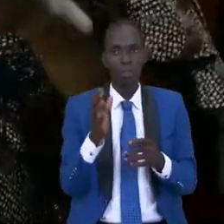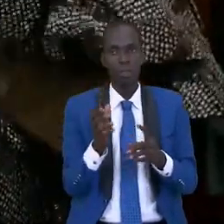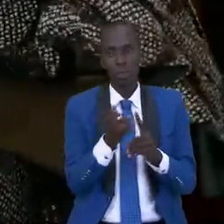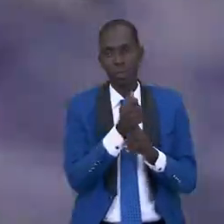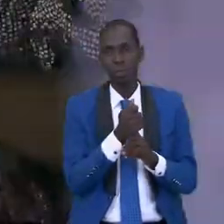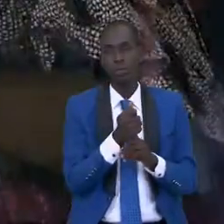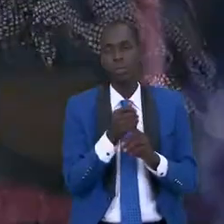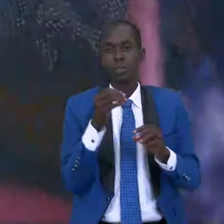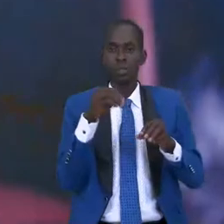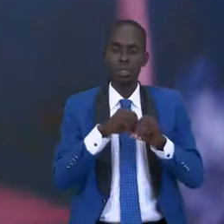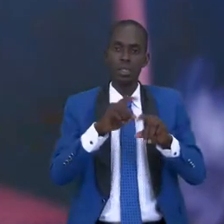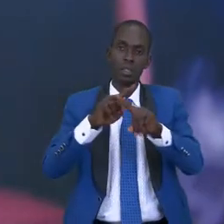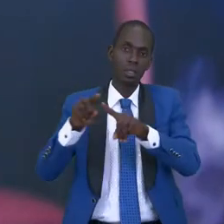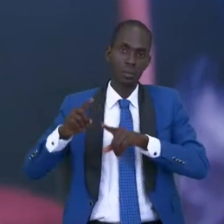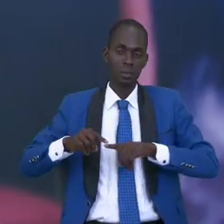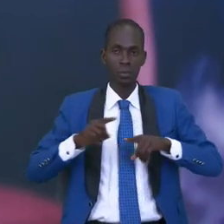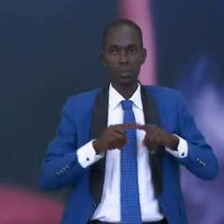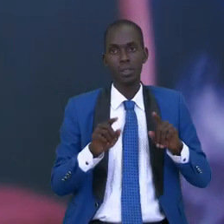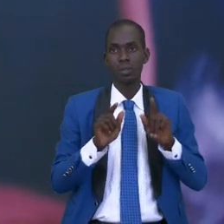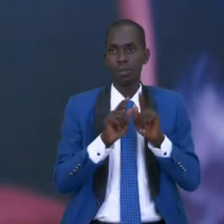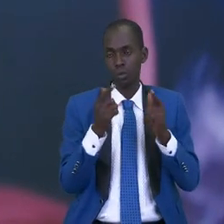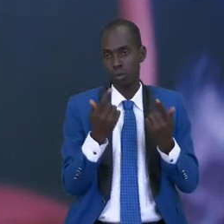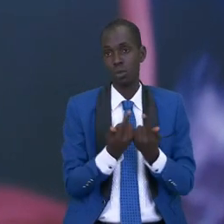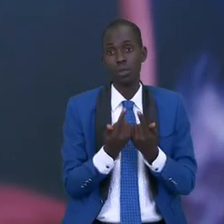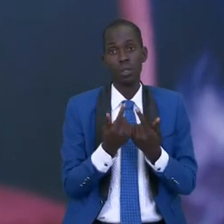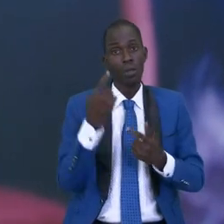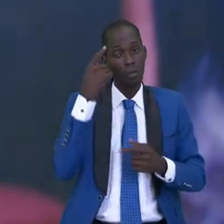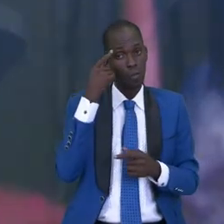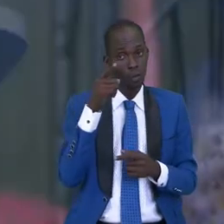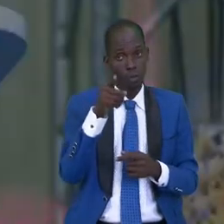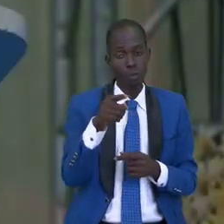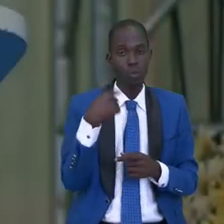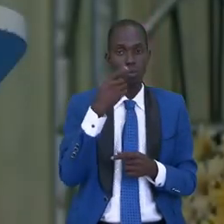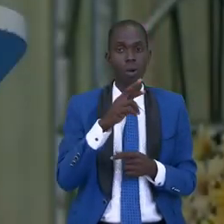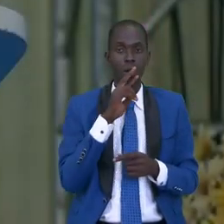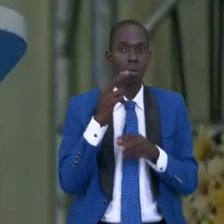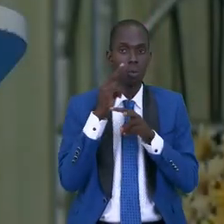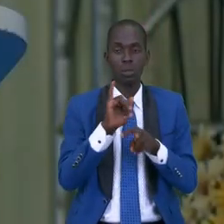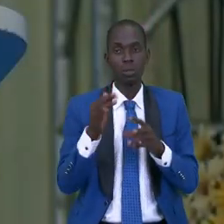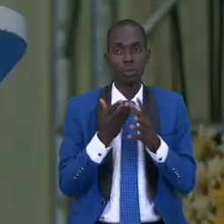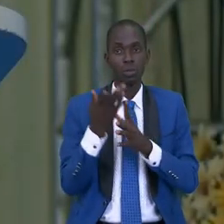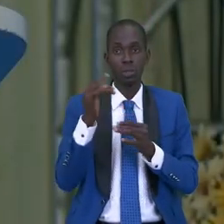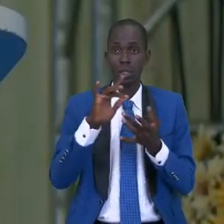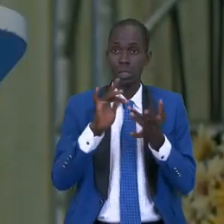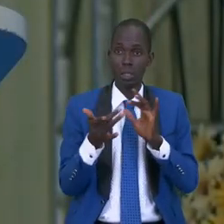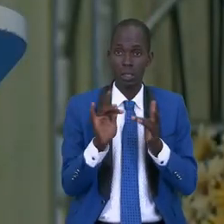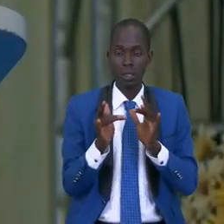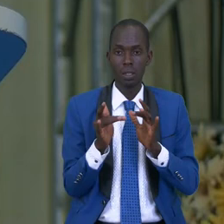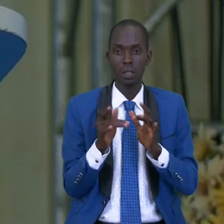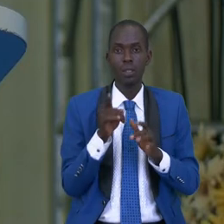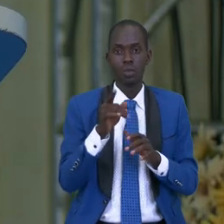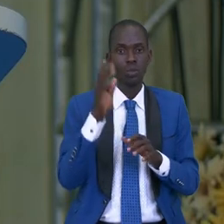But for the online converts, we will communicate with you. We will send you a